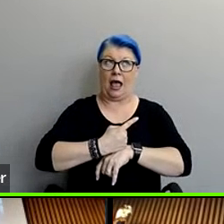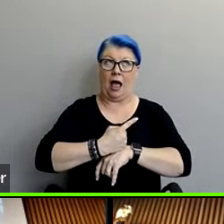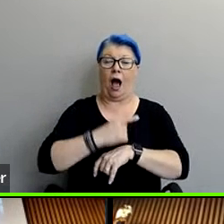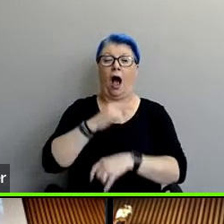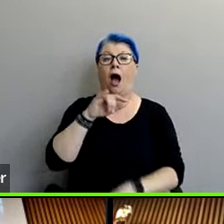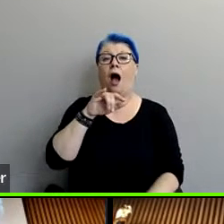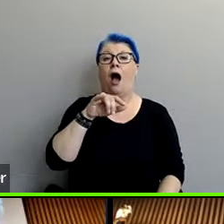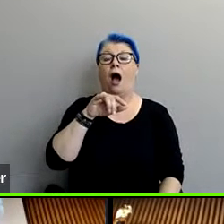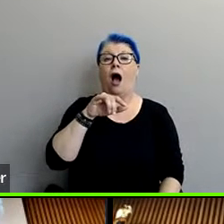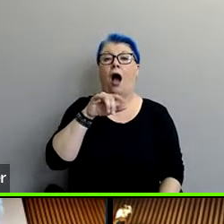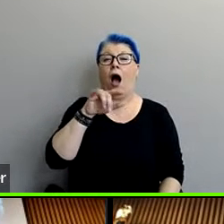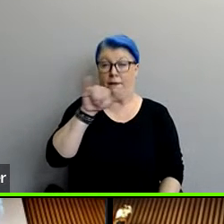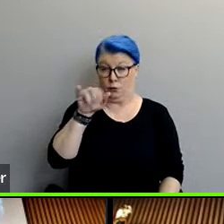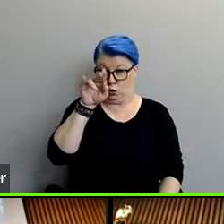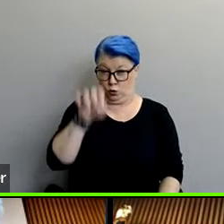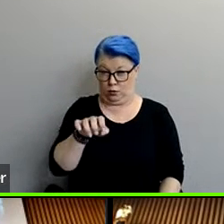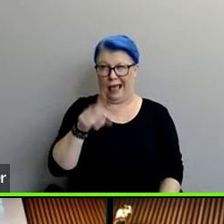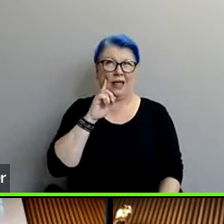30th.